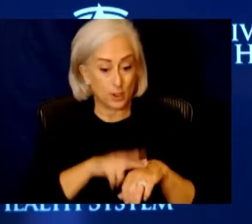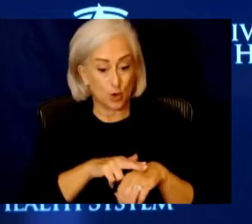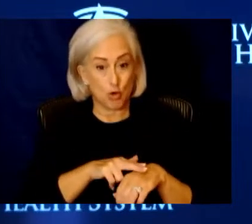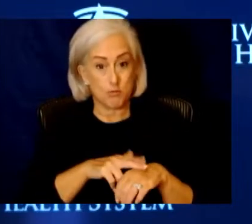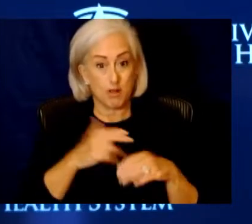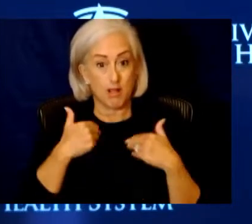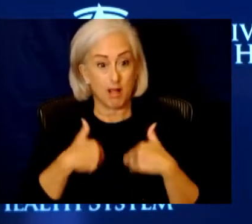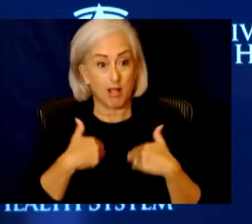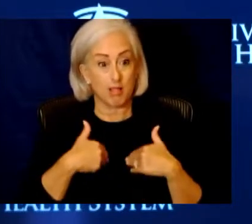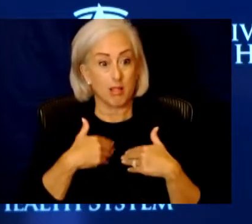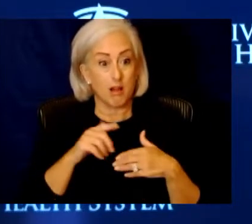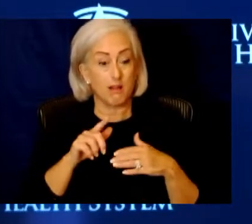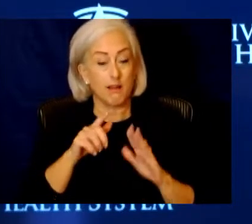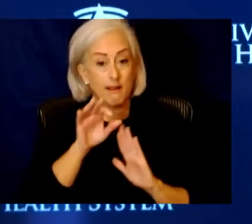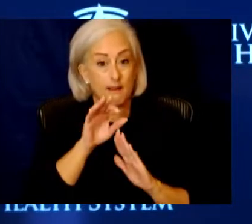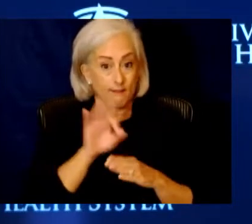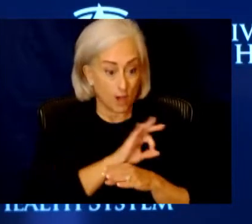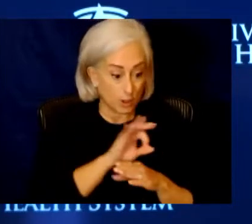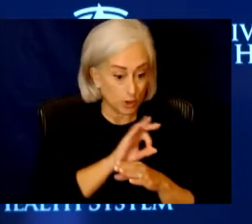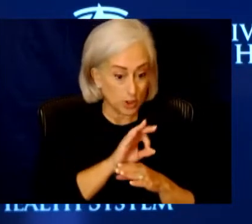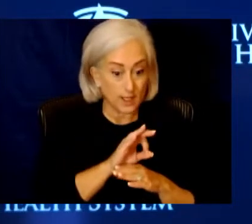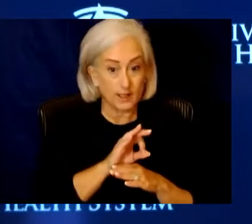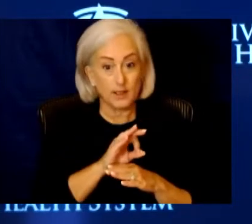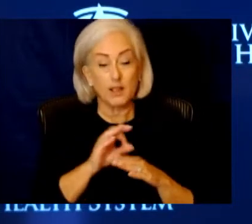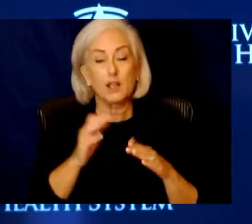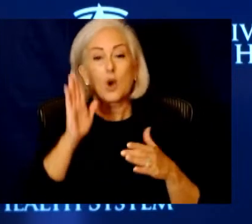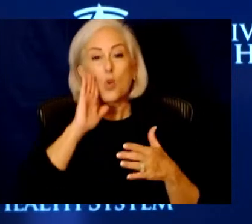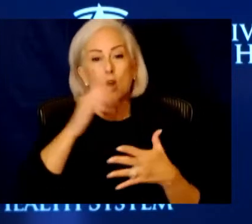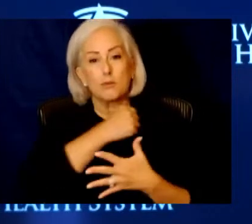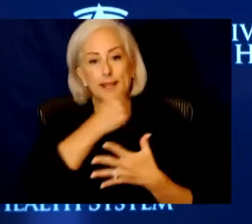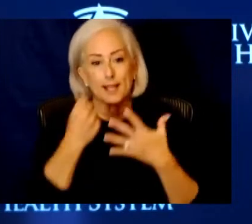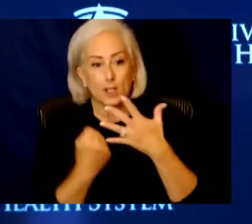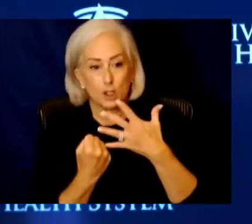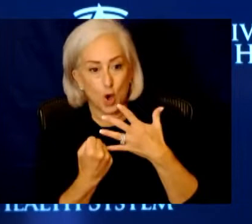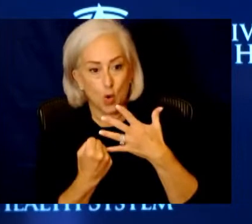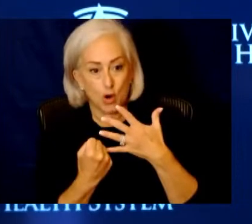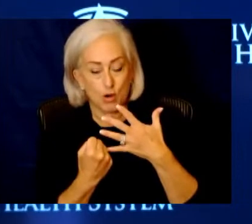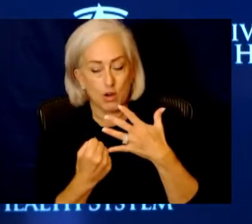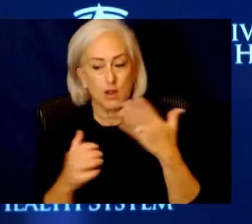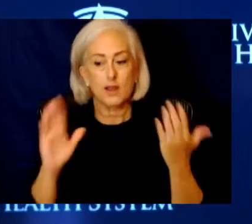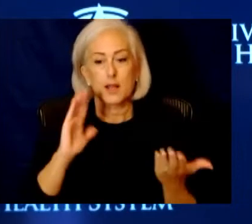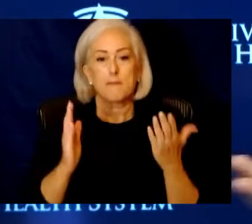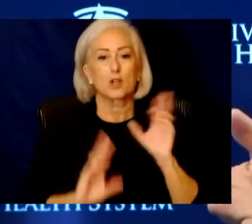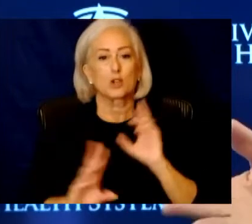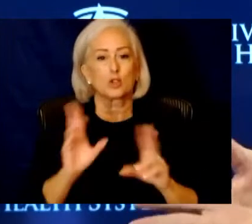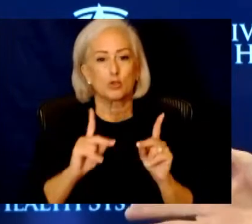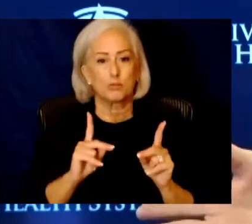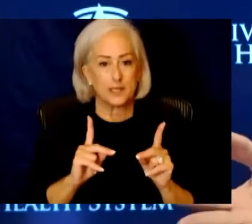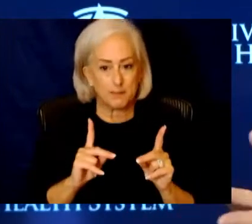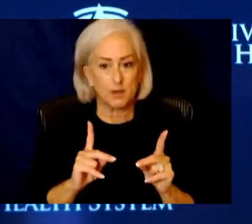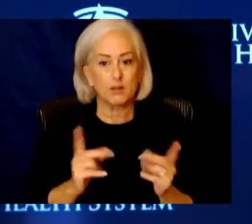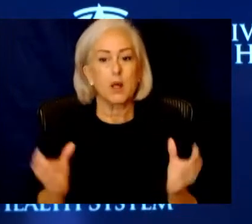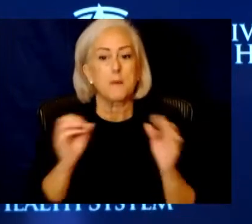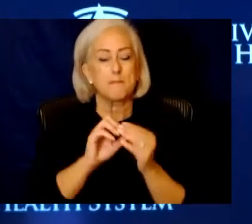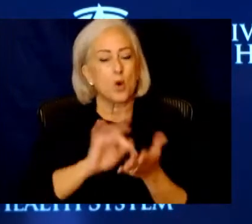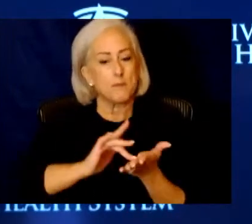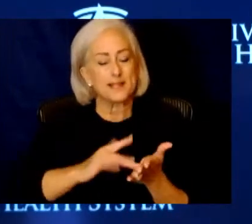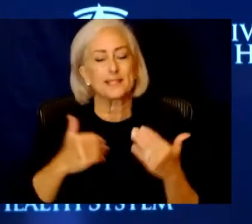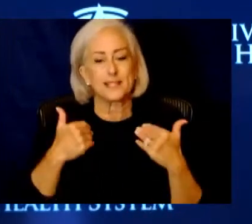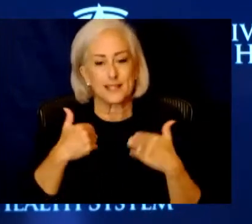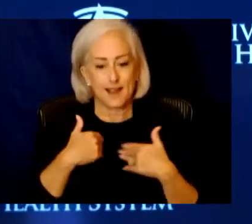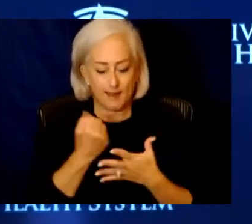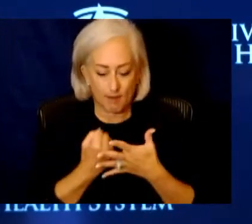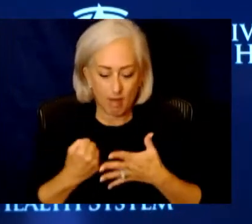than the folks who have more significant problems with rejection and have to have more medication to help treat rejection. And I think that's probably true for bone marrow and all the other